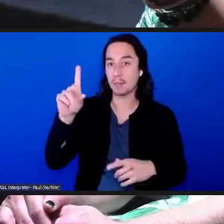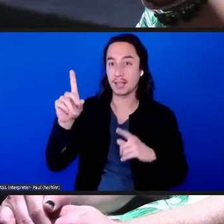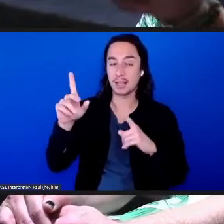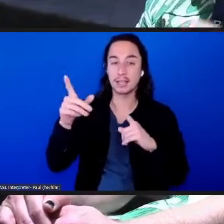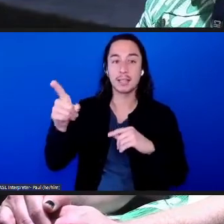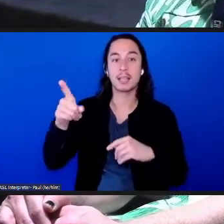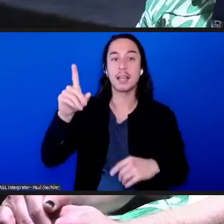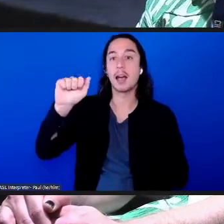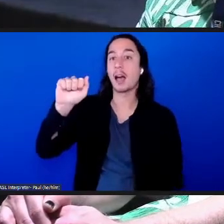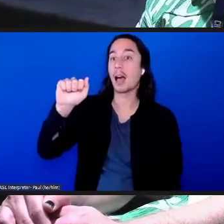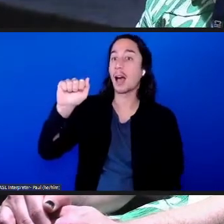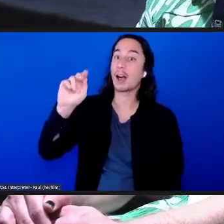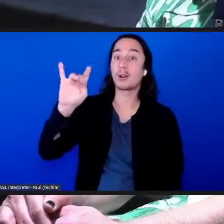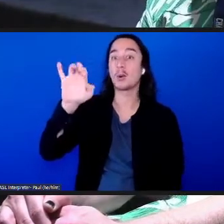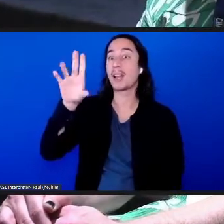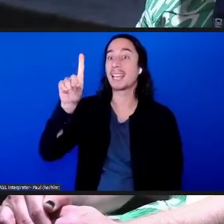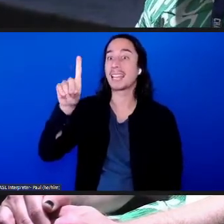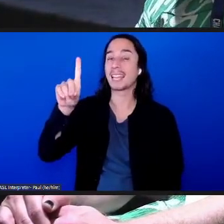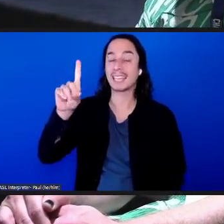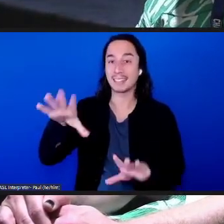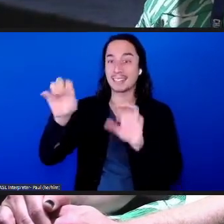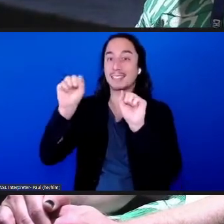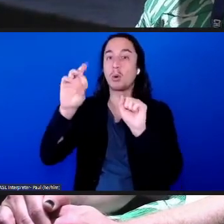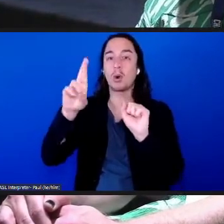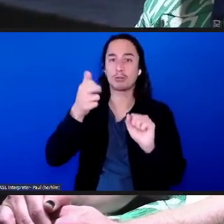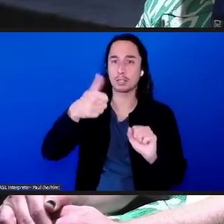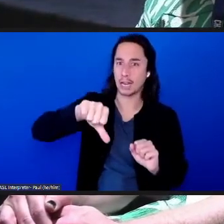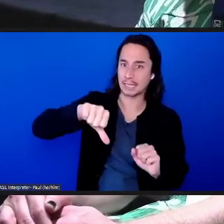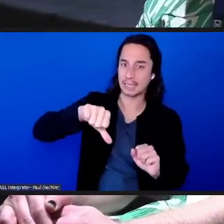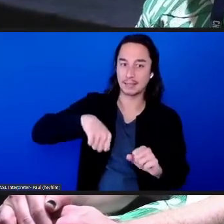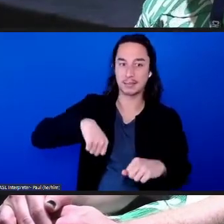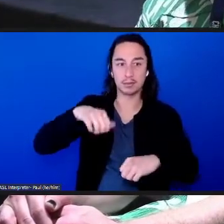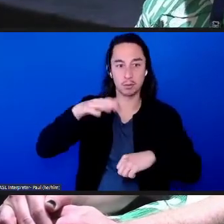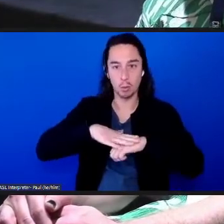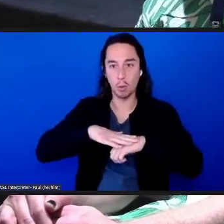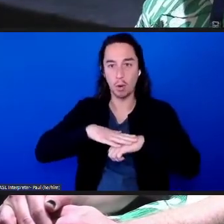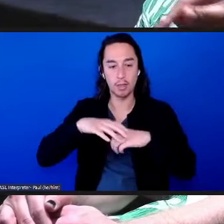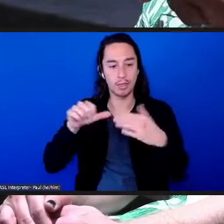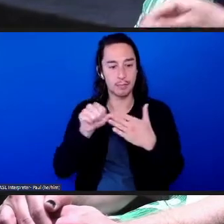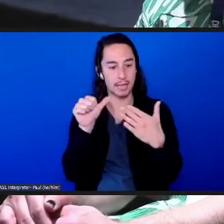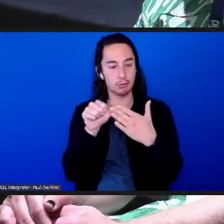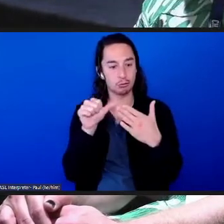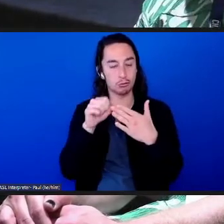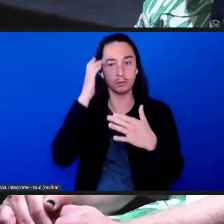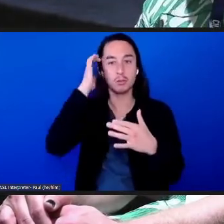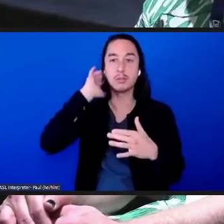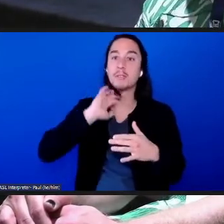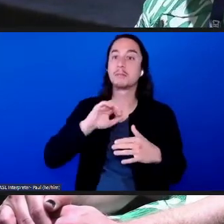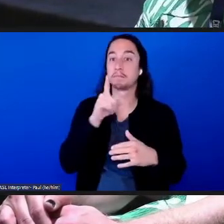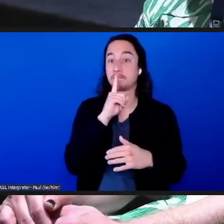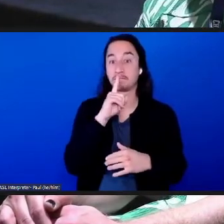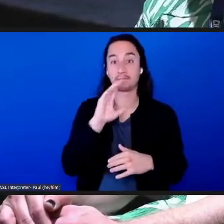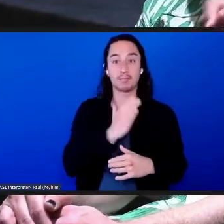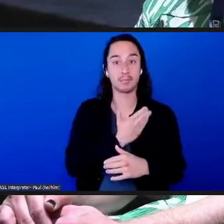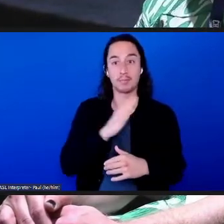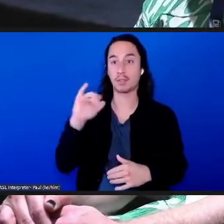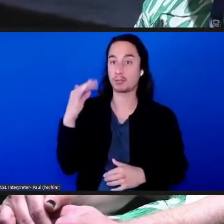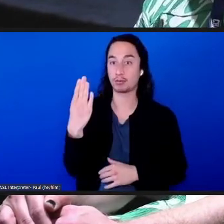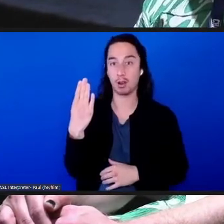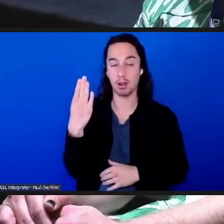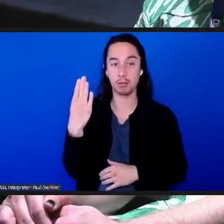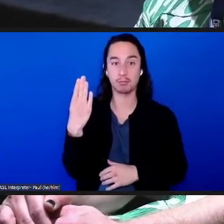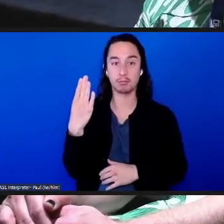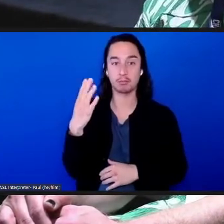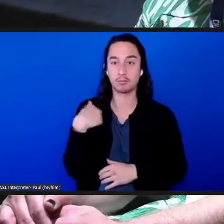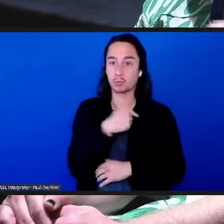anointed or rejected, is on the page. And it's not our job to be the